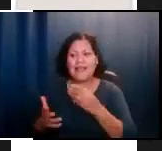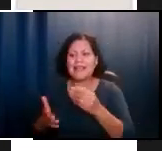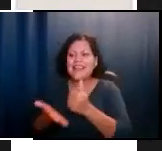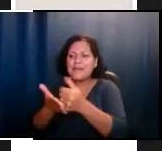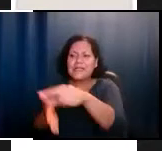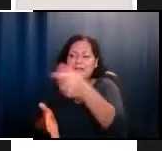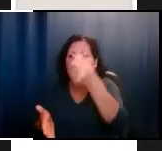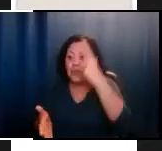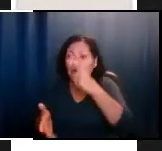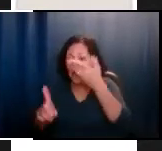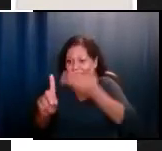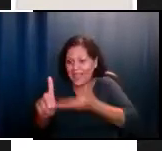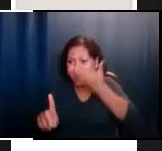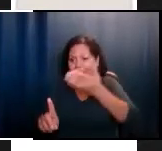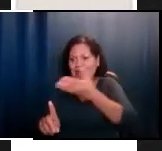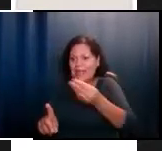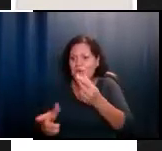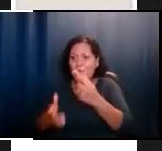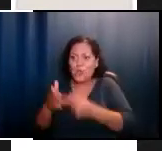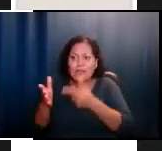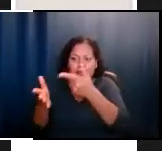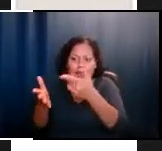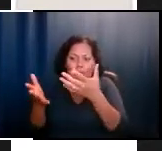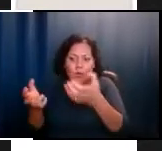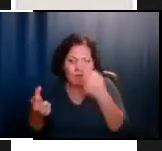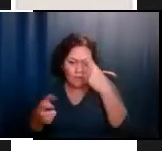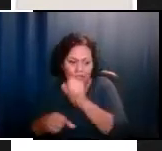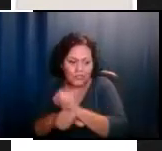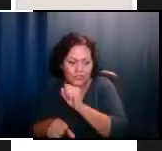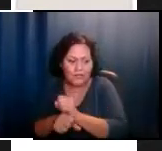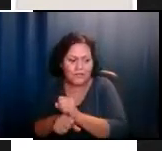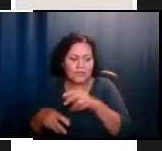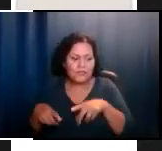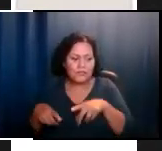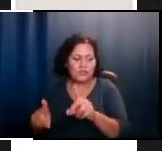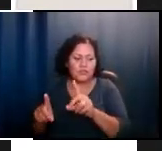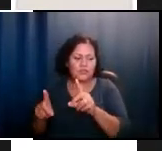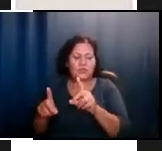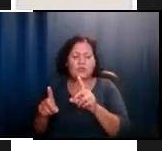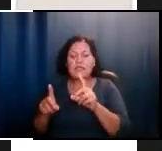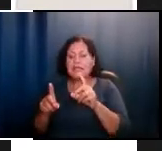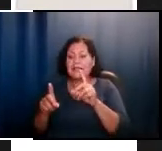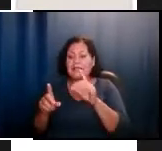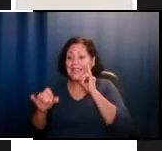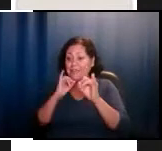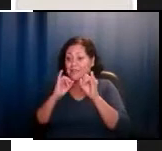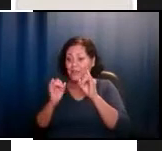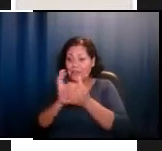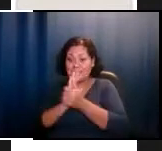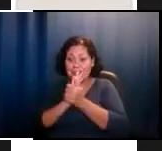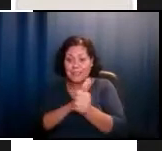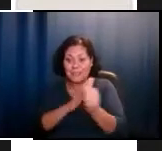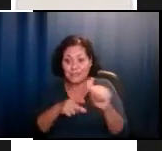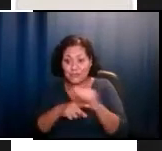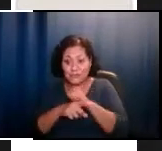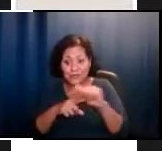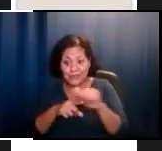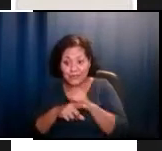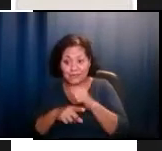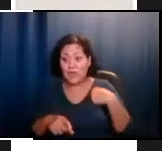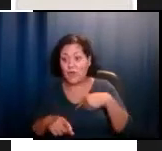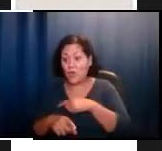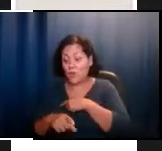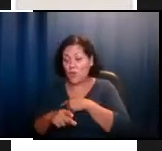are and what do they want for a job. So during the interview skills training, we get